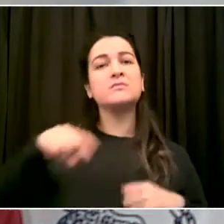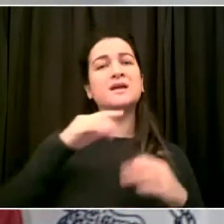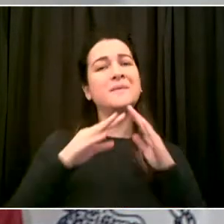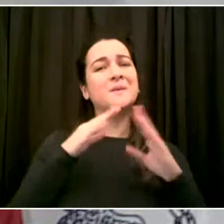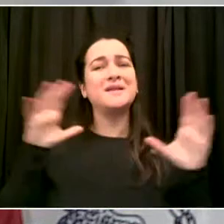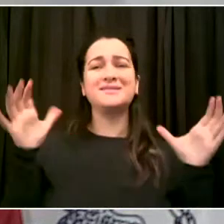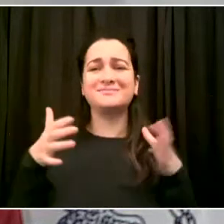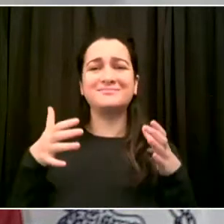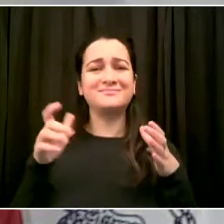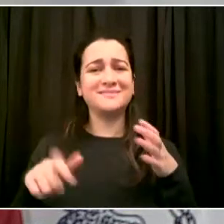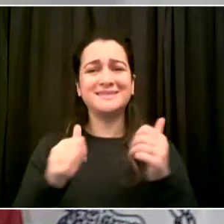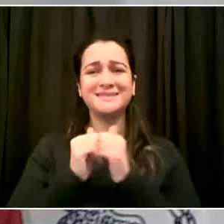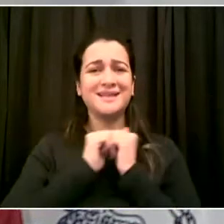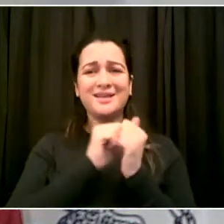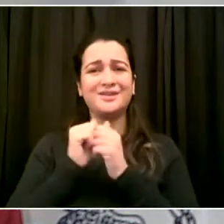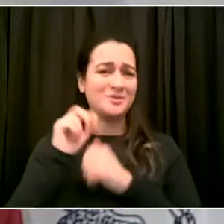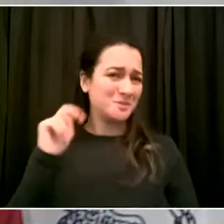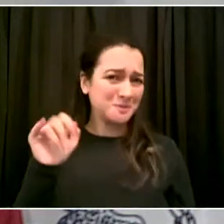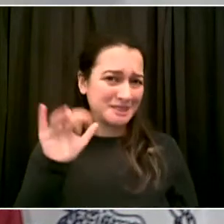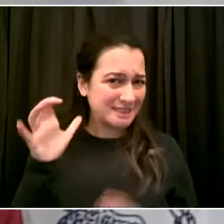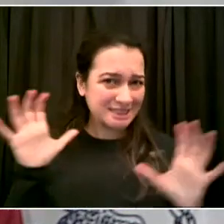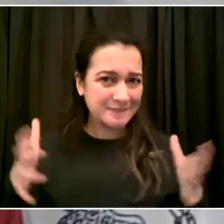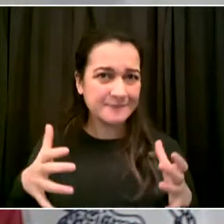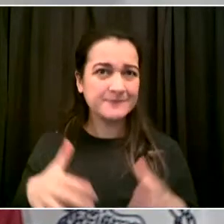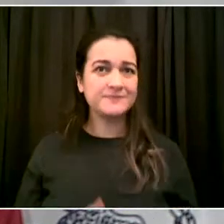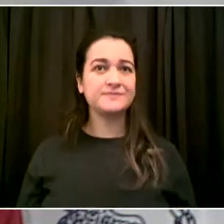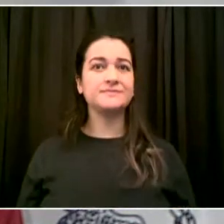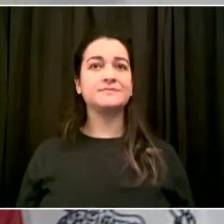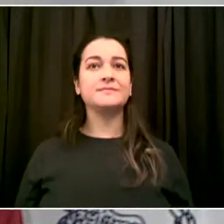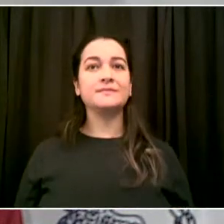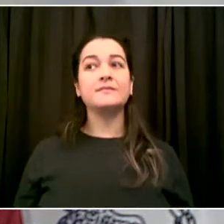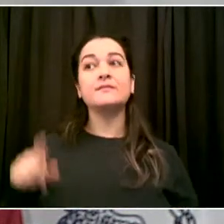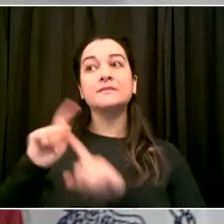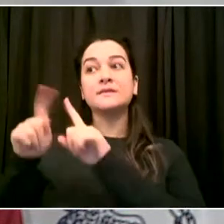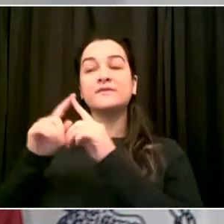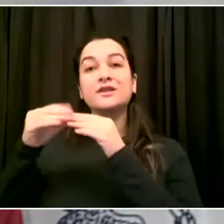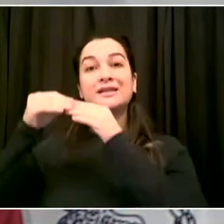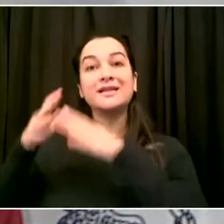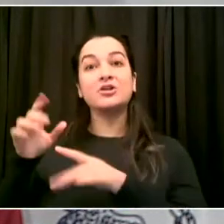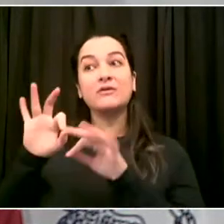saying together, as Congressmember Meng said, the solidarity of all communities really